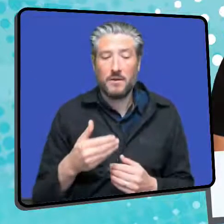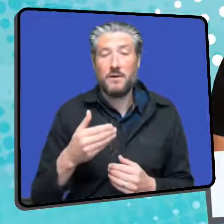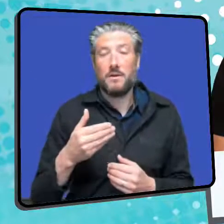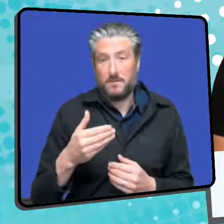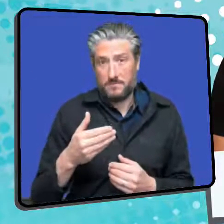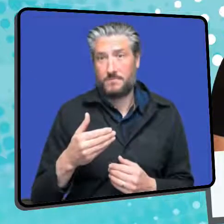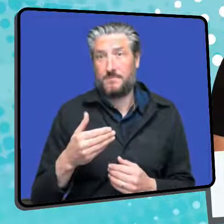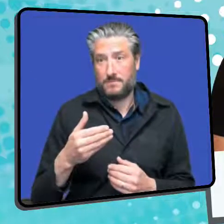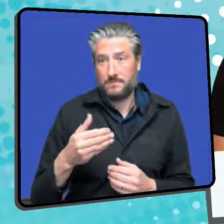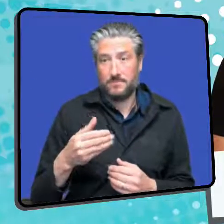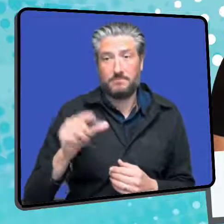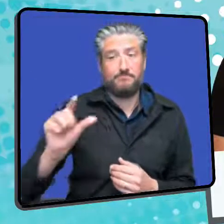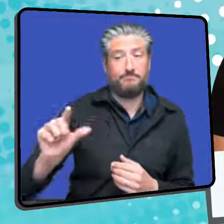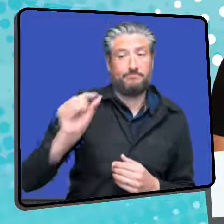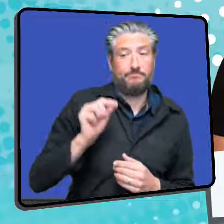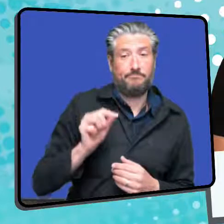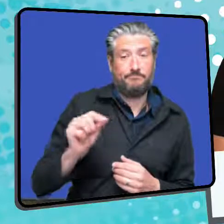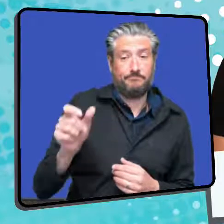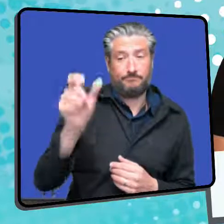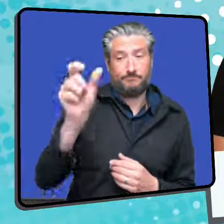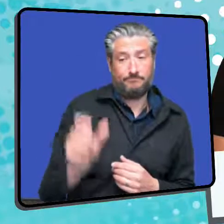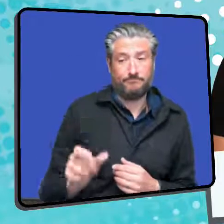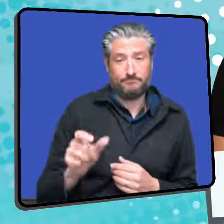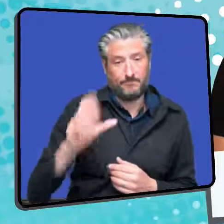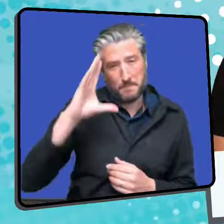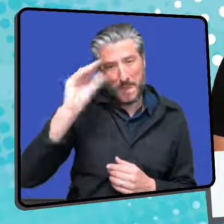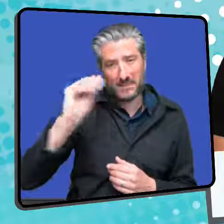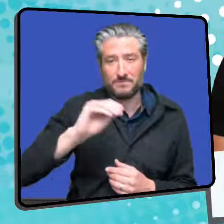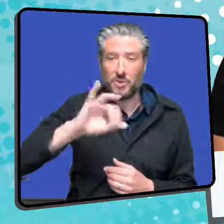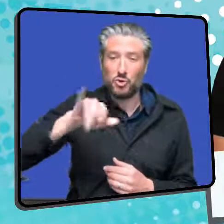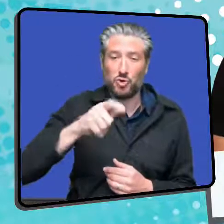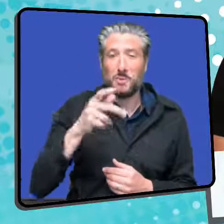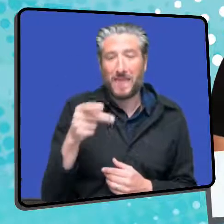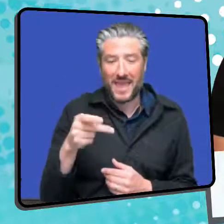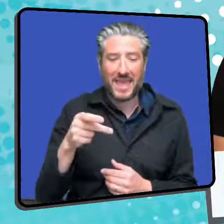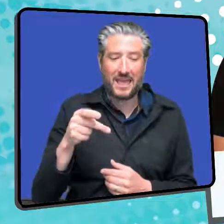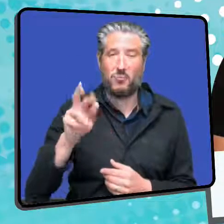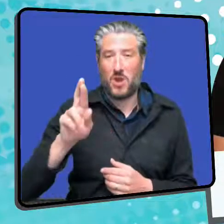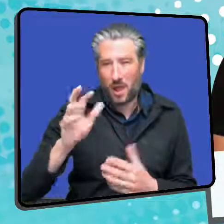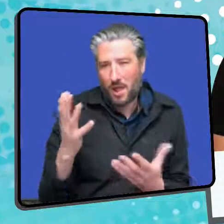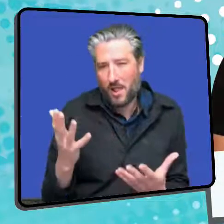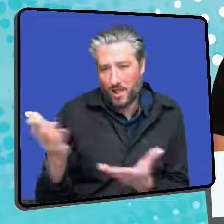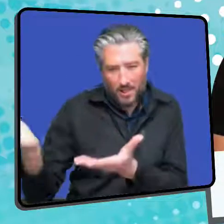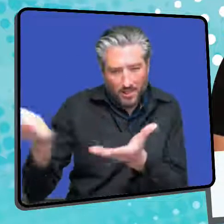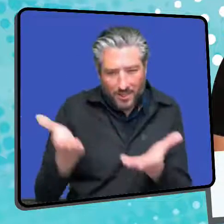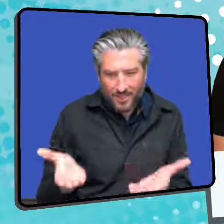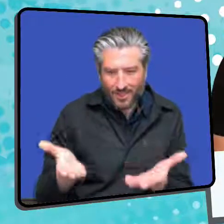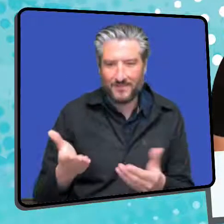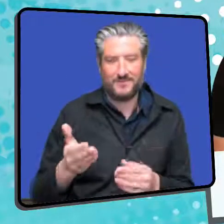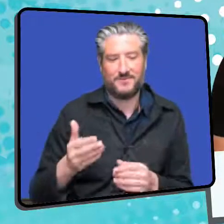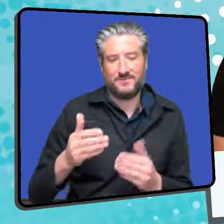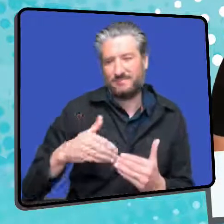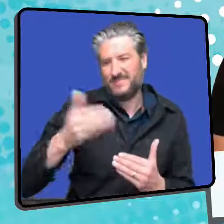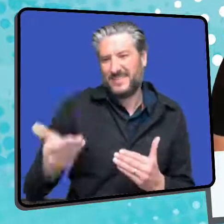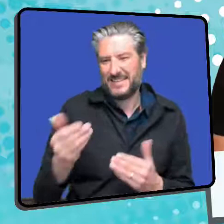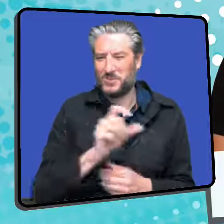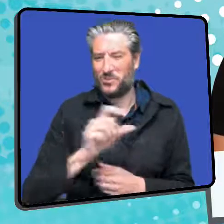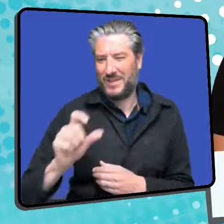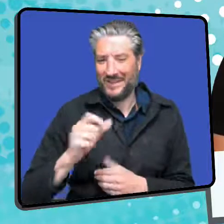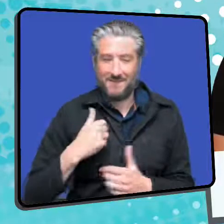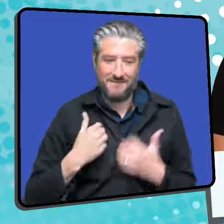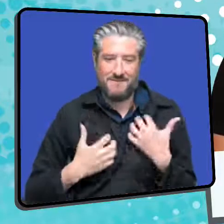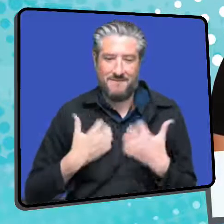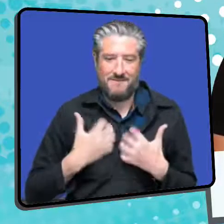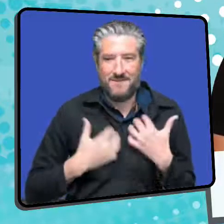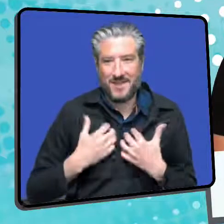talking about an even more different part of the AI space. So we're very excited to be chatting with him. Do